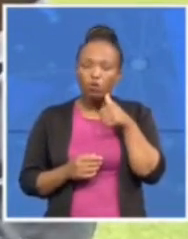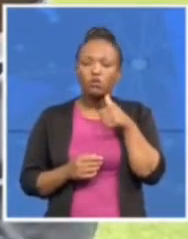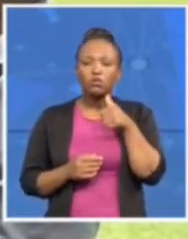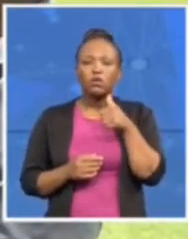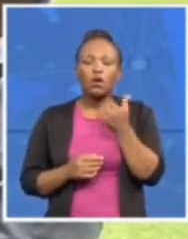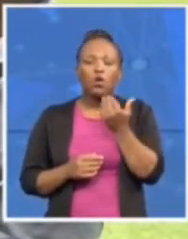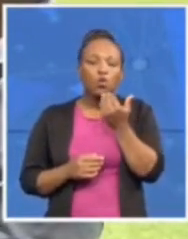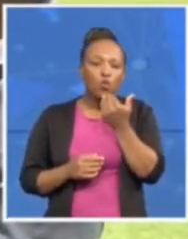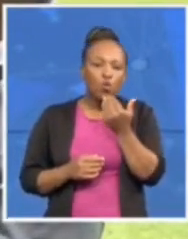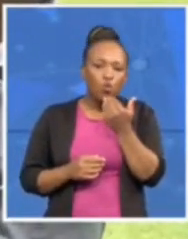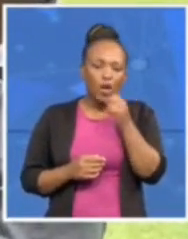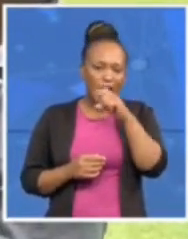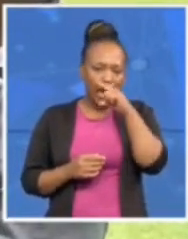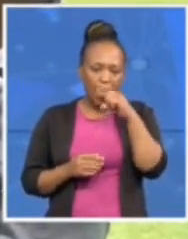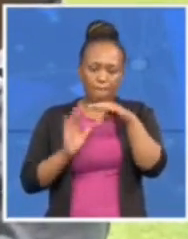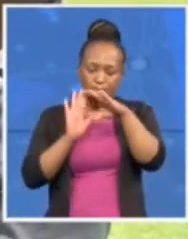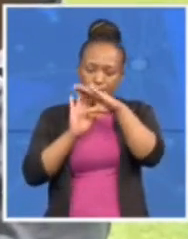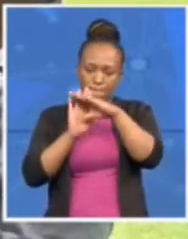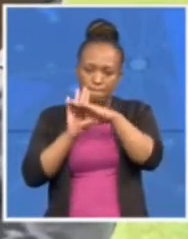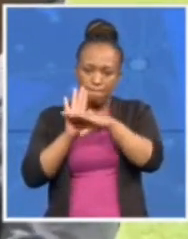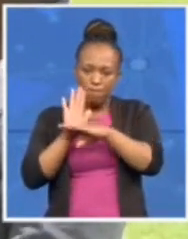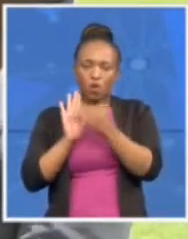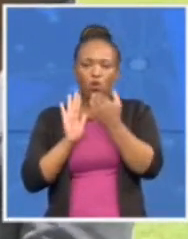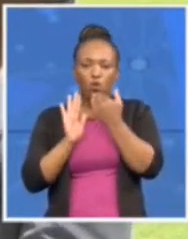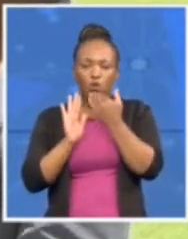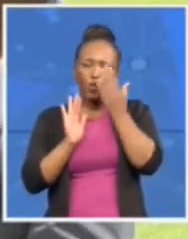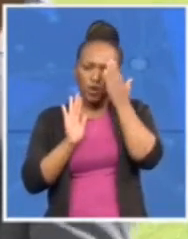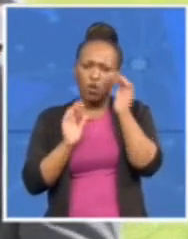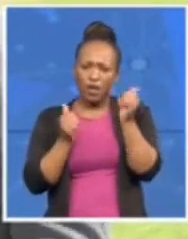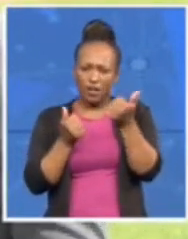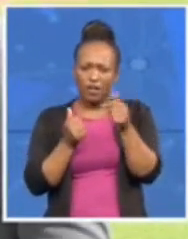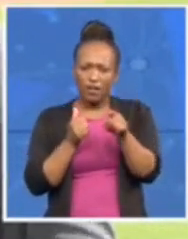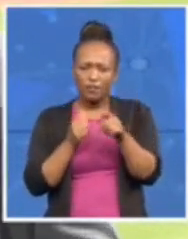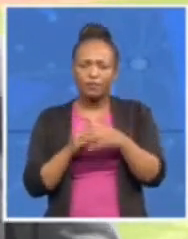stadium. And we'll also be knowing what type of mask will they be wearing. Thank you so much, Mr.